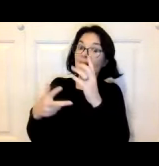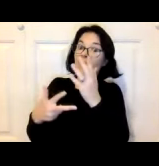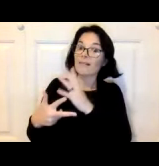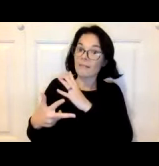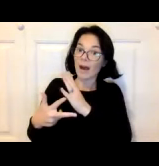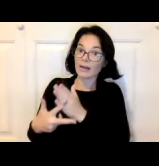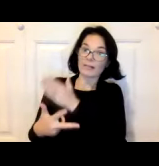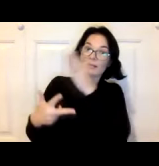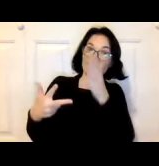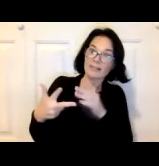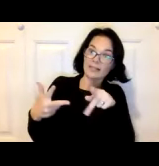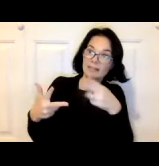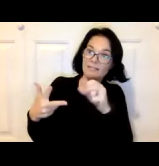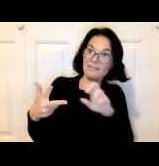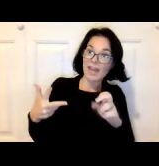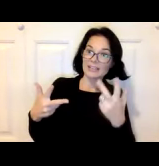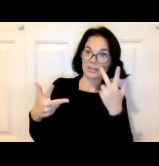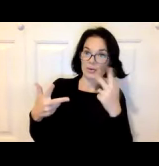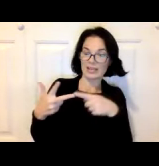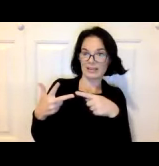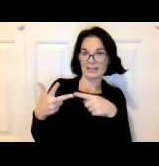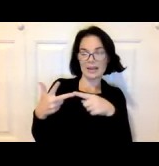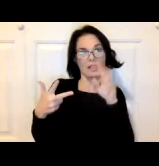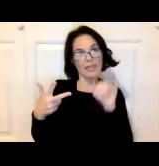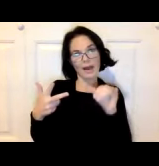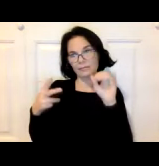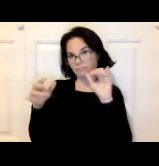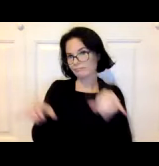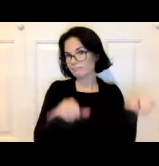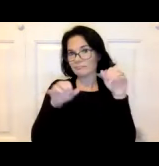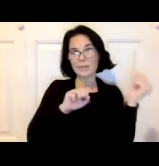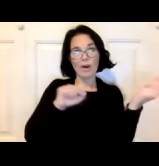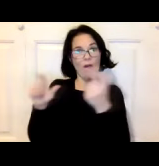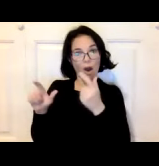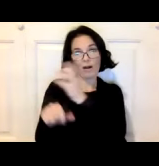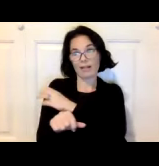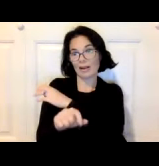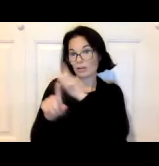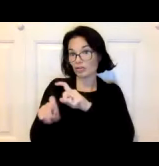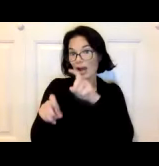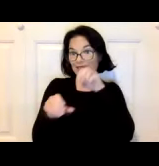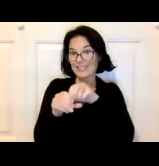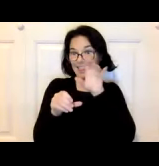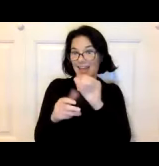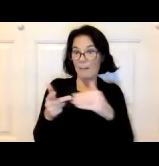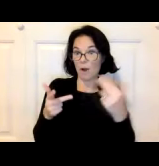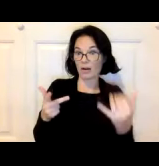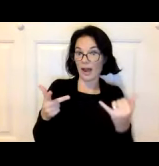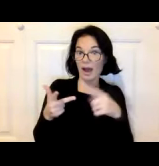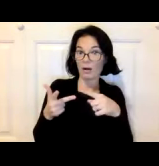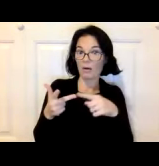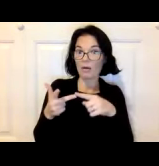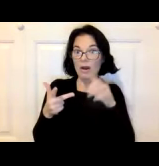trials. And the big questions are, if the vaccine is preventing infections and is it reducing the severity